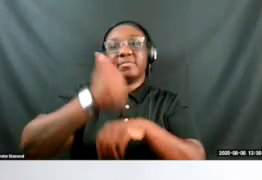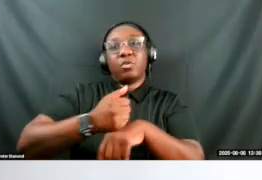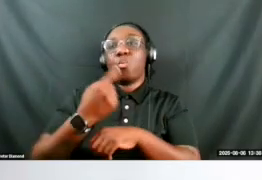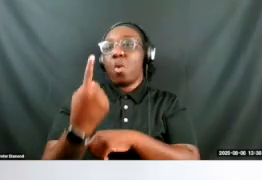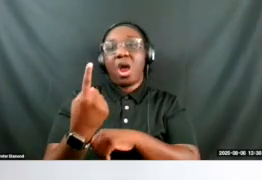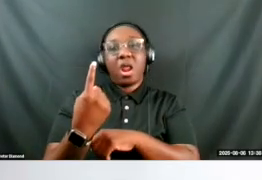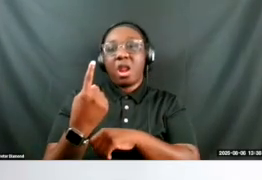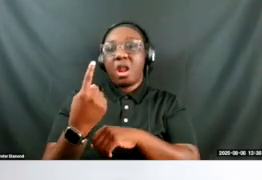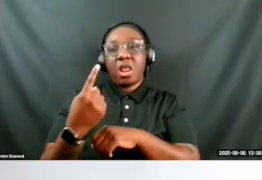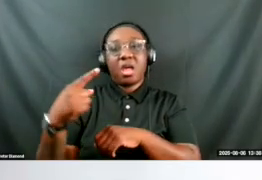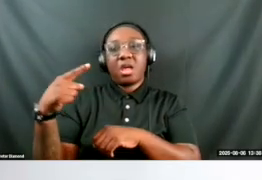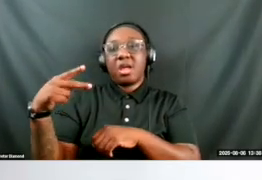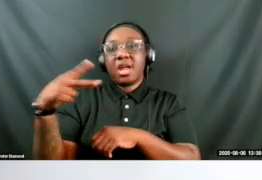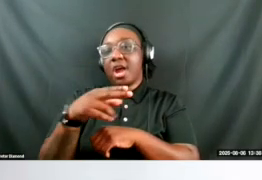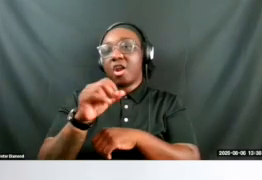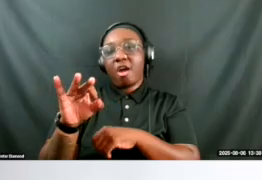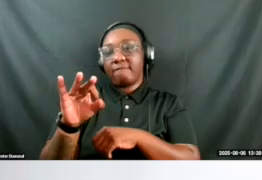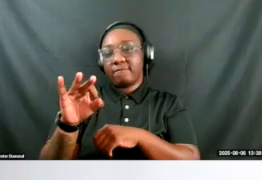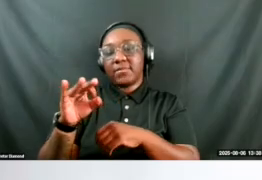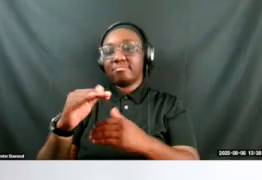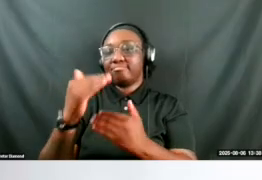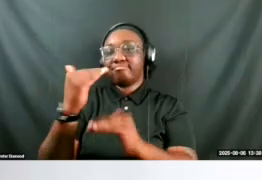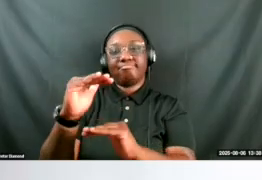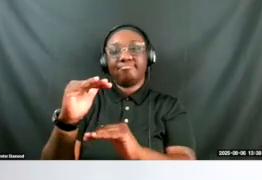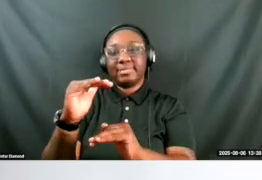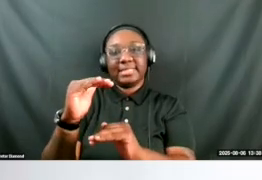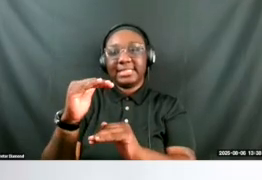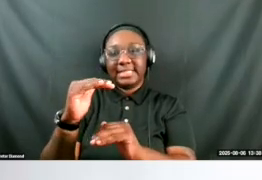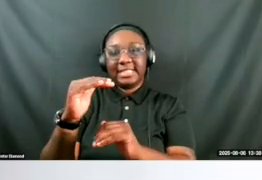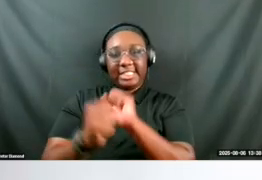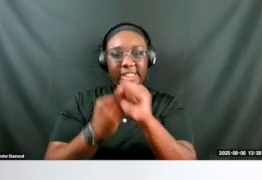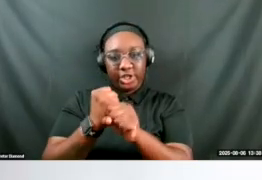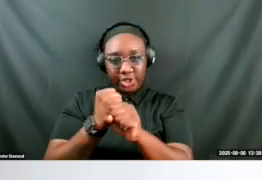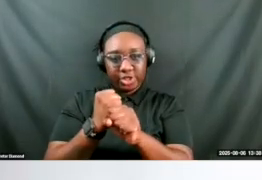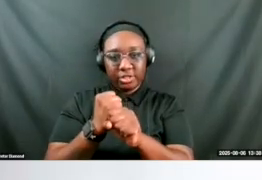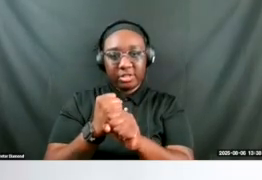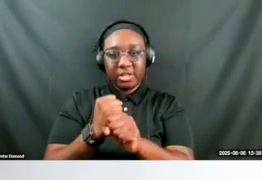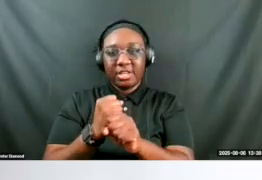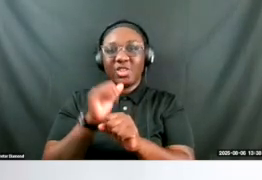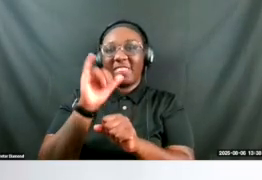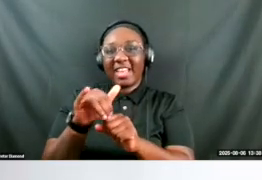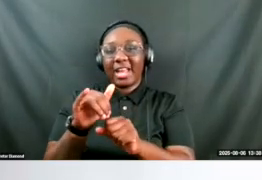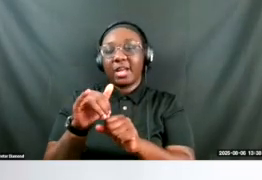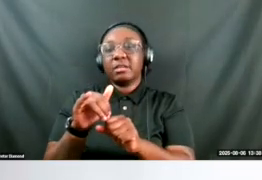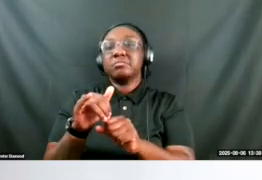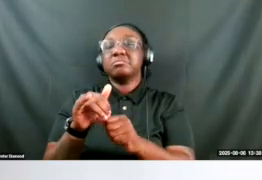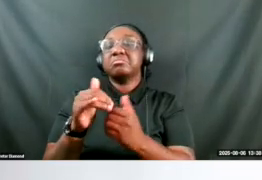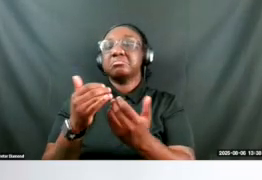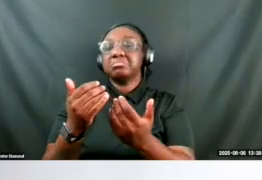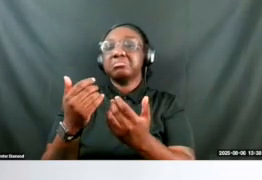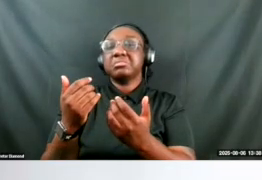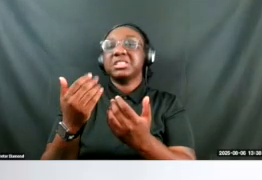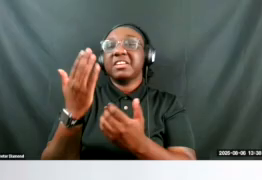we propose 1 year for the cutoff vehicles that is 15 years or older. So that